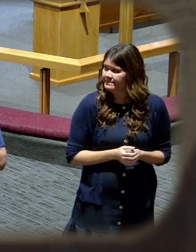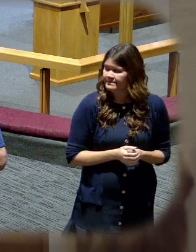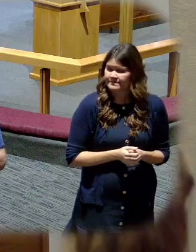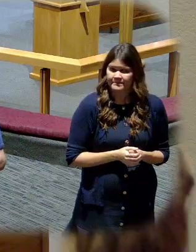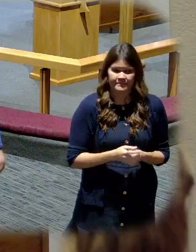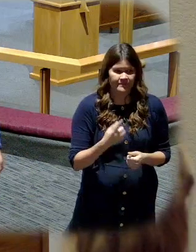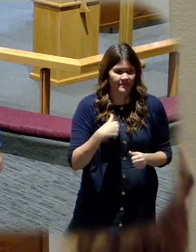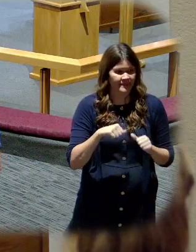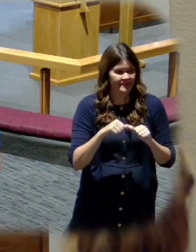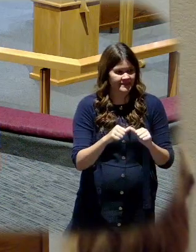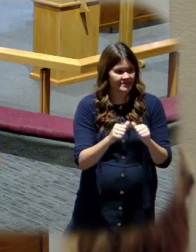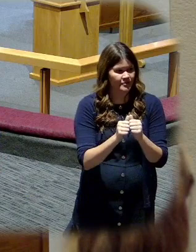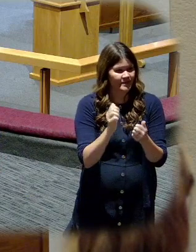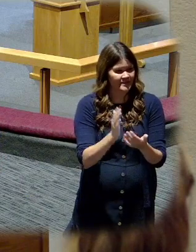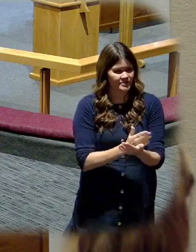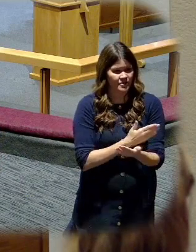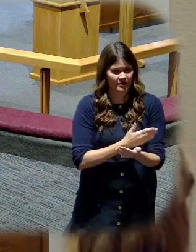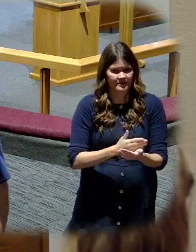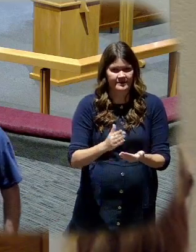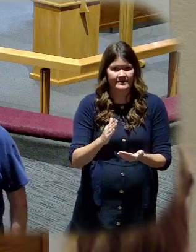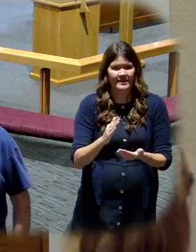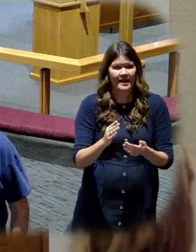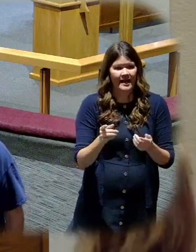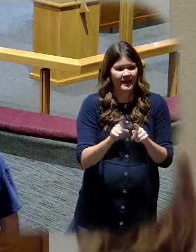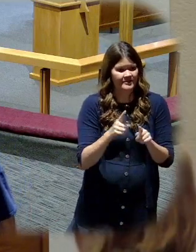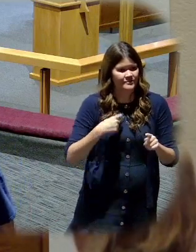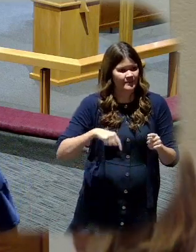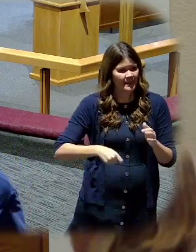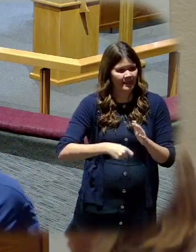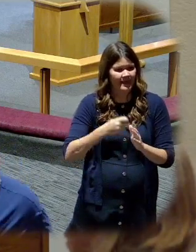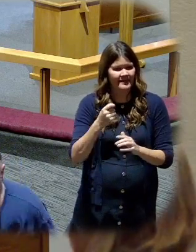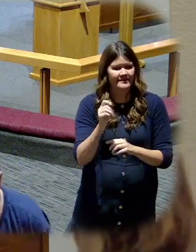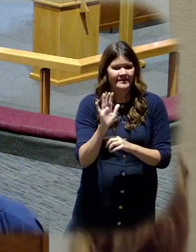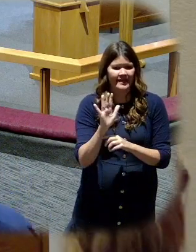Amen. We continue in song as we light the candles on our Advent.